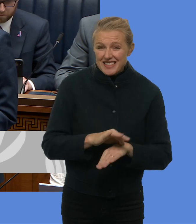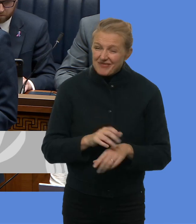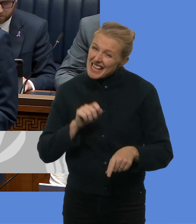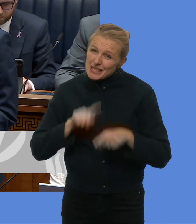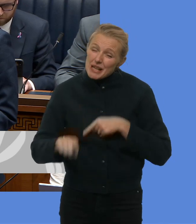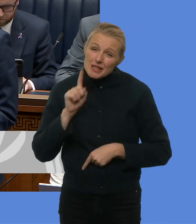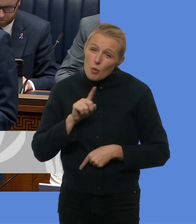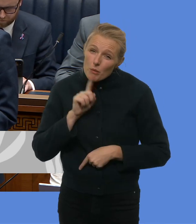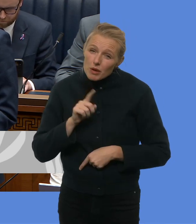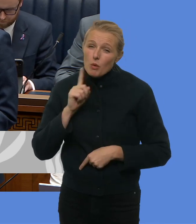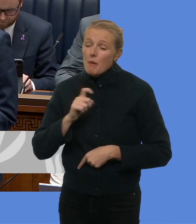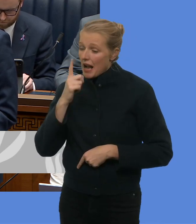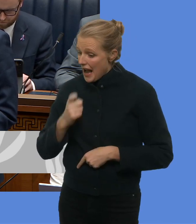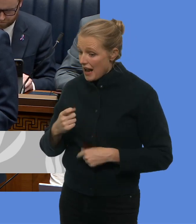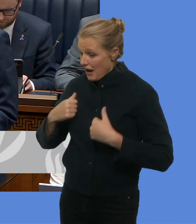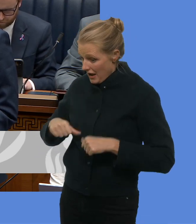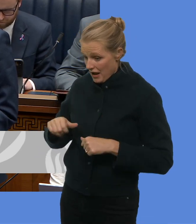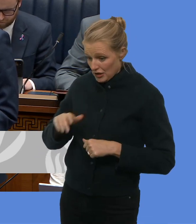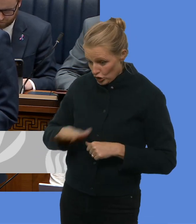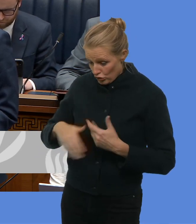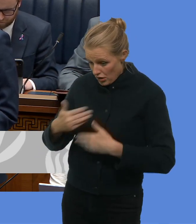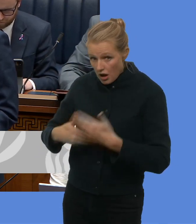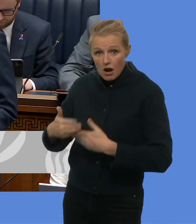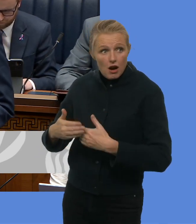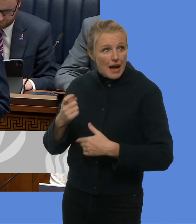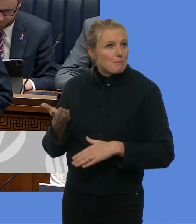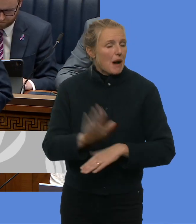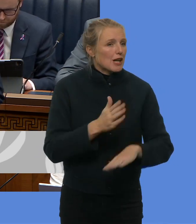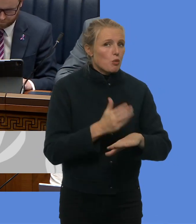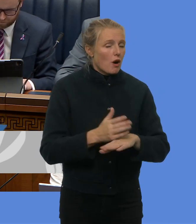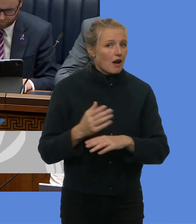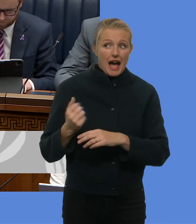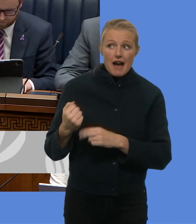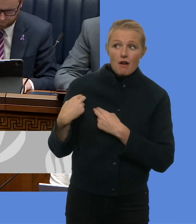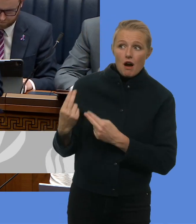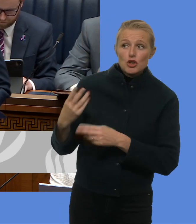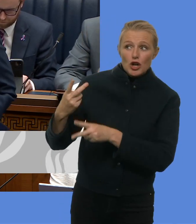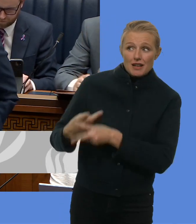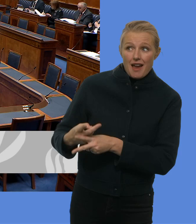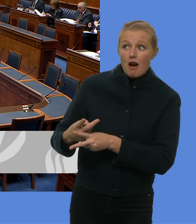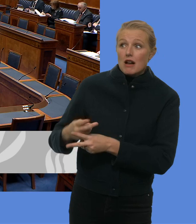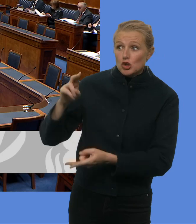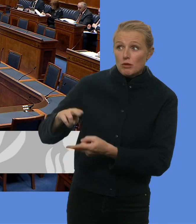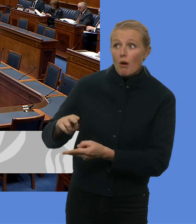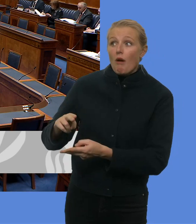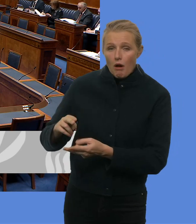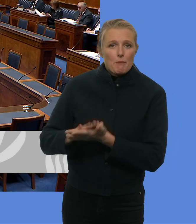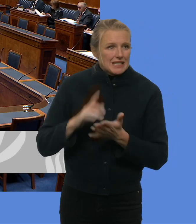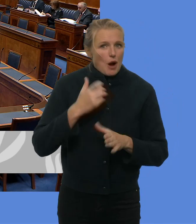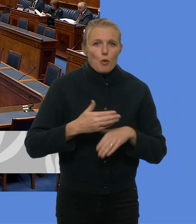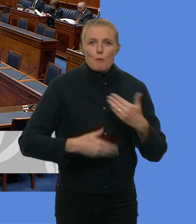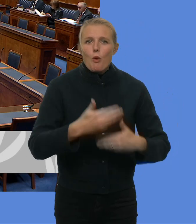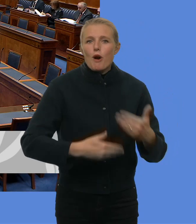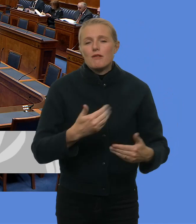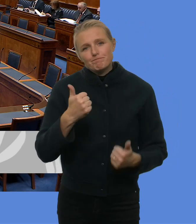to re-engage in the workforce or to do more through their employment, and I've had some evidence that suggests that is happening.